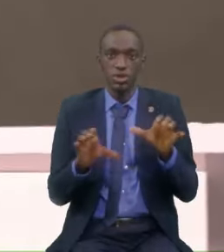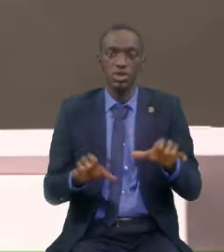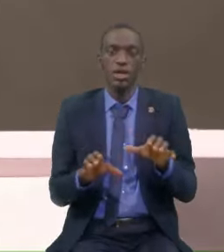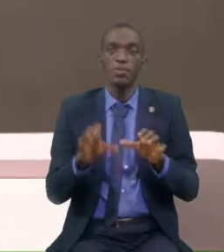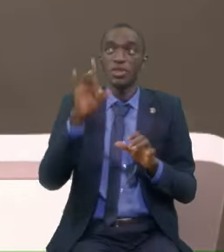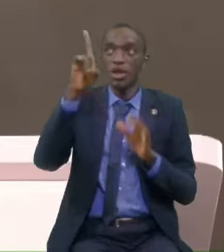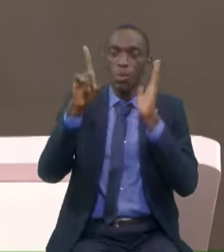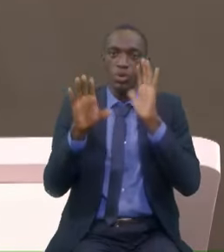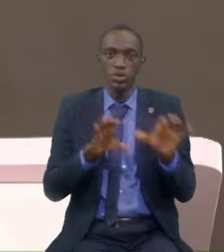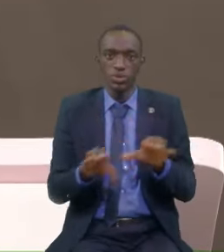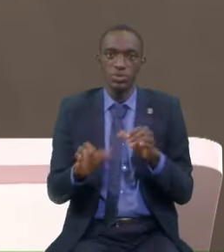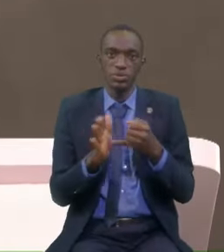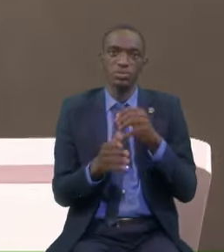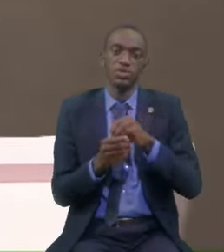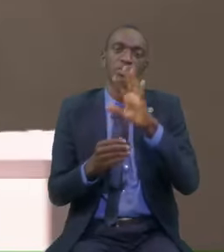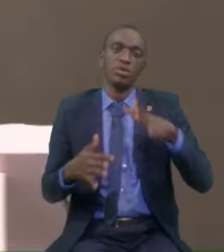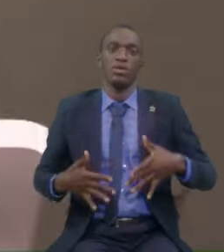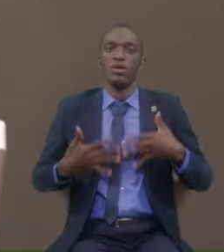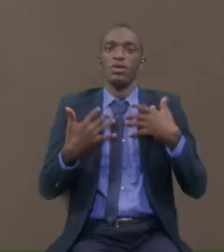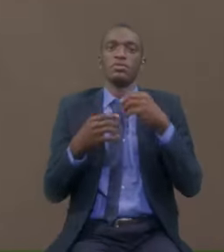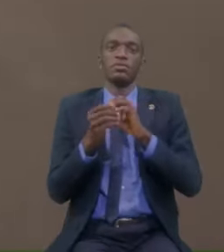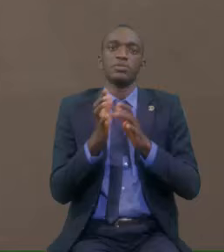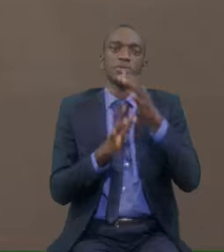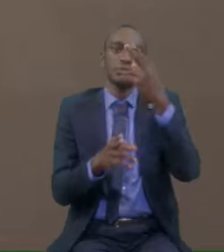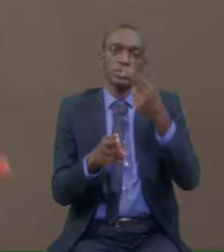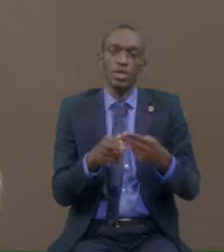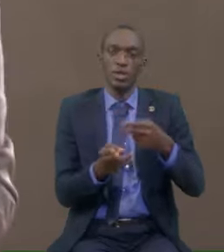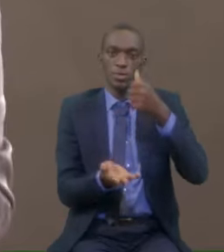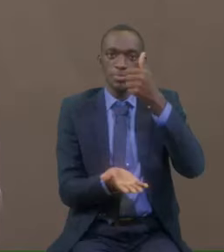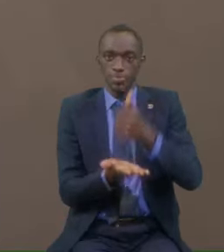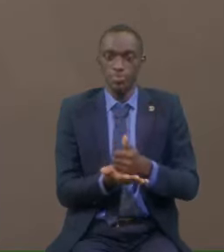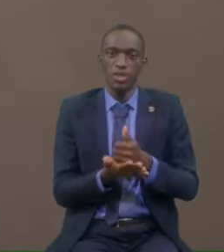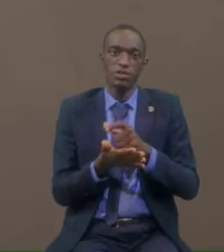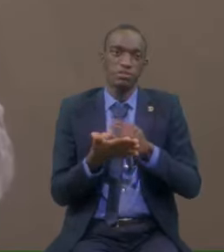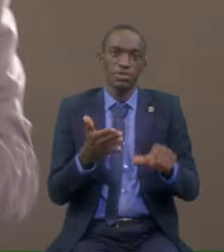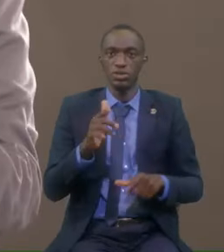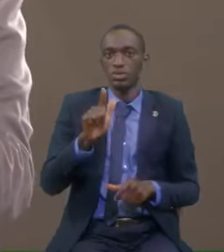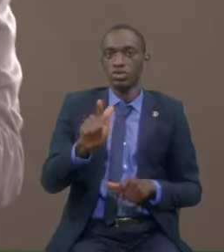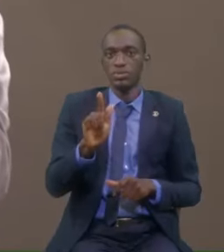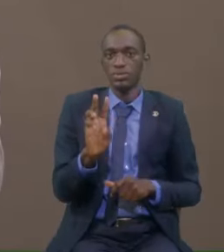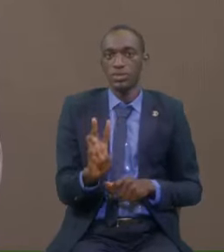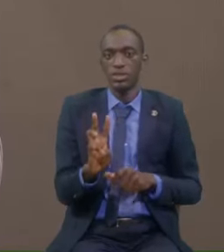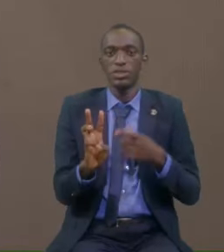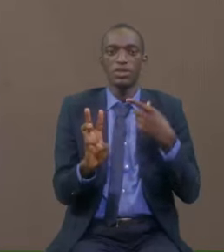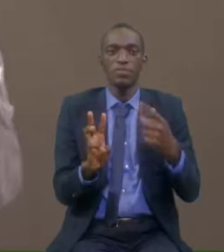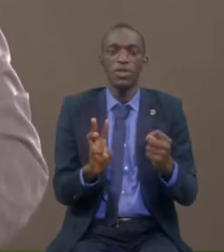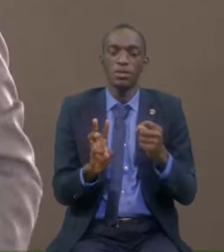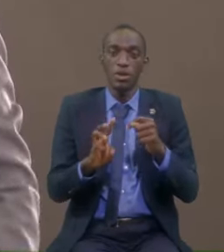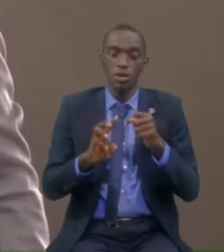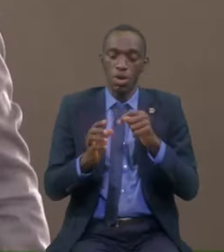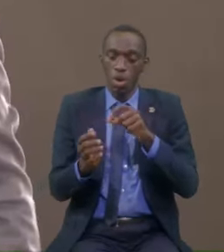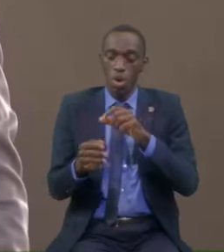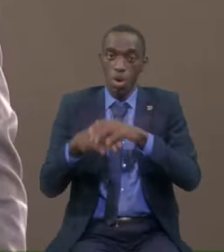verse 26. In verse 26, but the Comforter, which is the Holy Ghost,